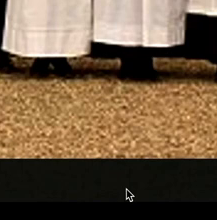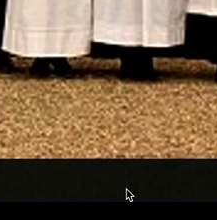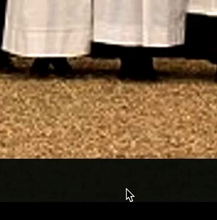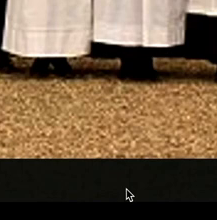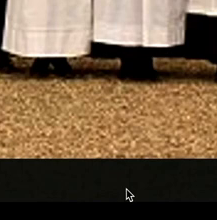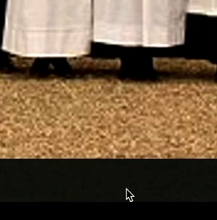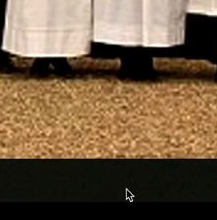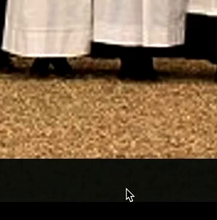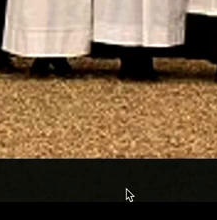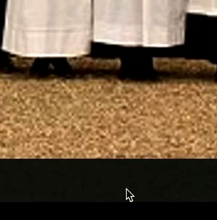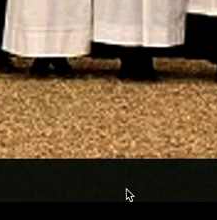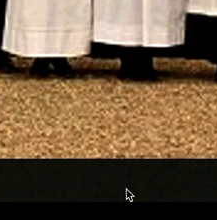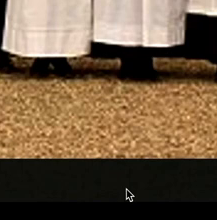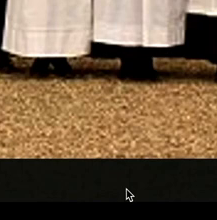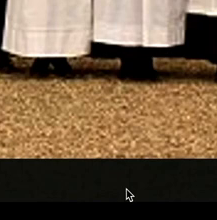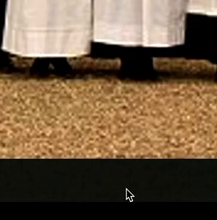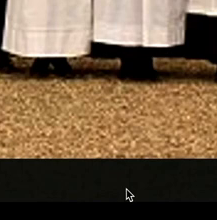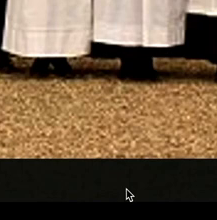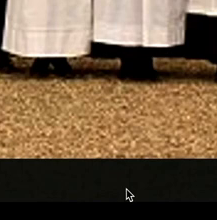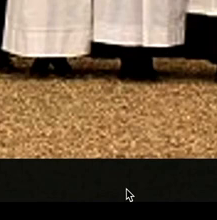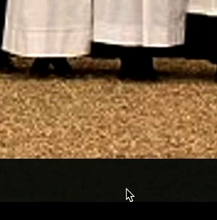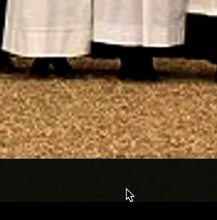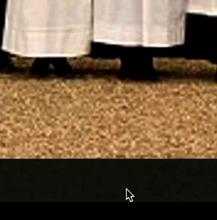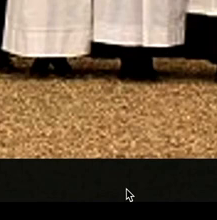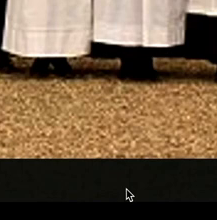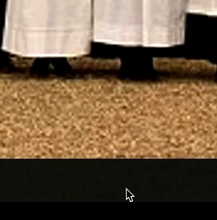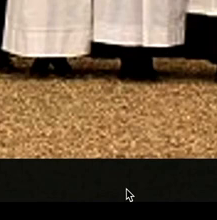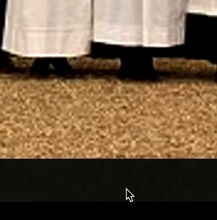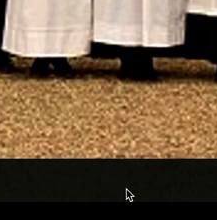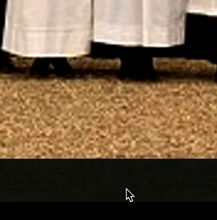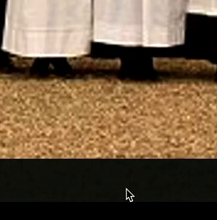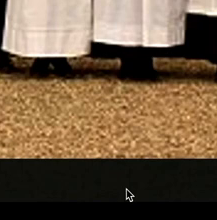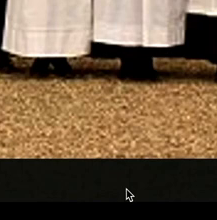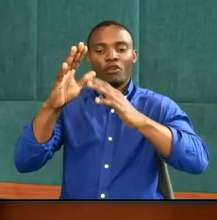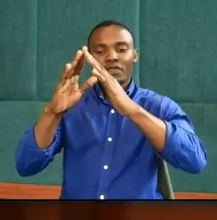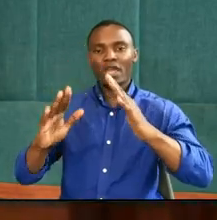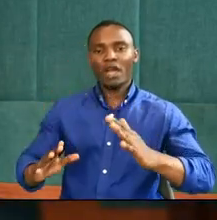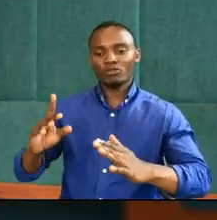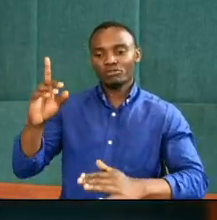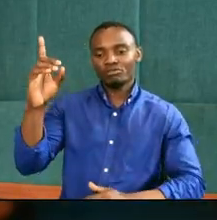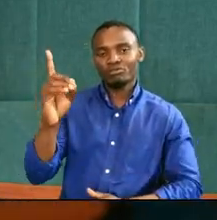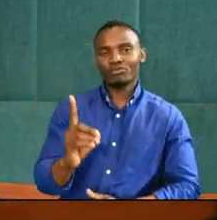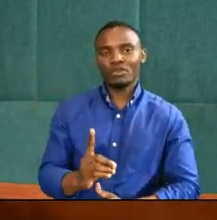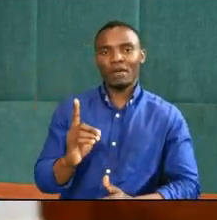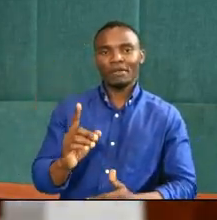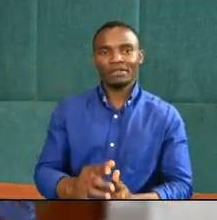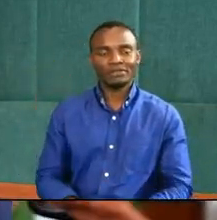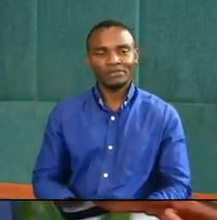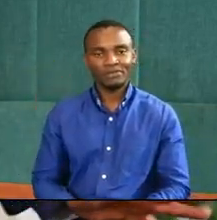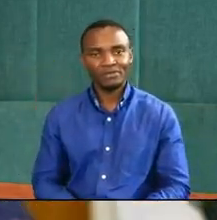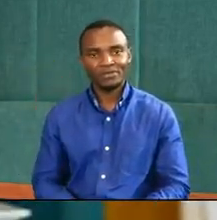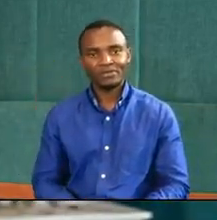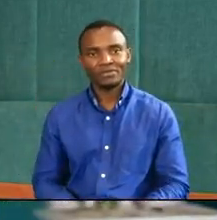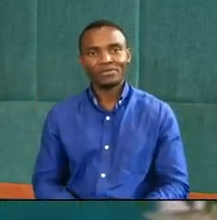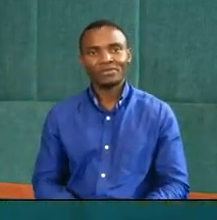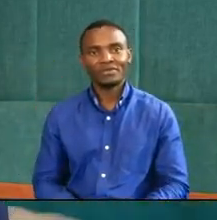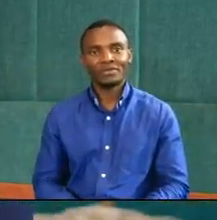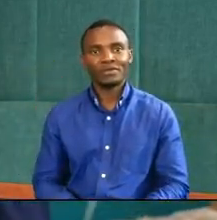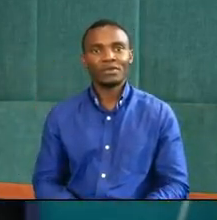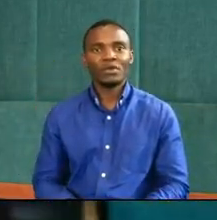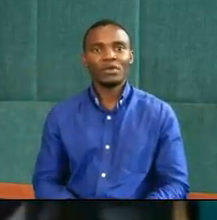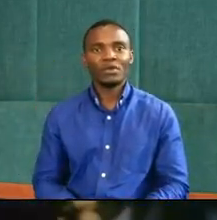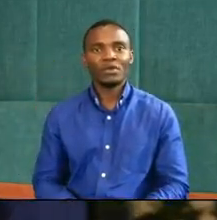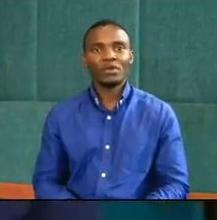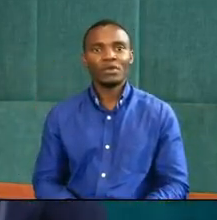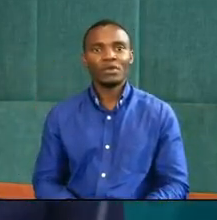The master of the house is coming. Third parable Jesus gave about the coming. There's so much